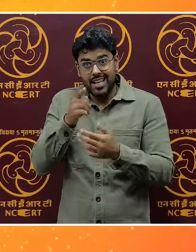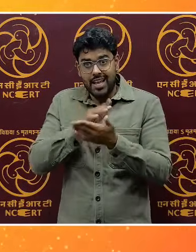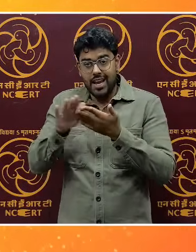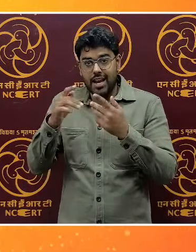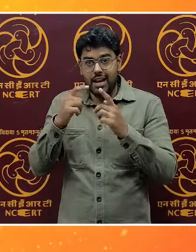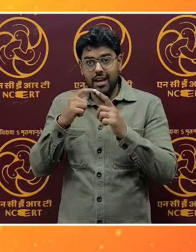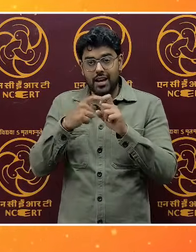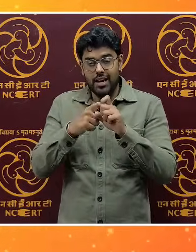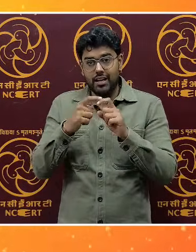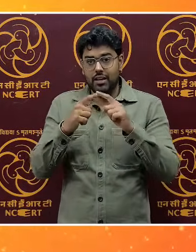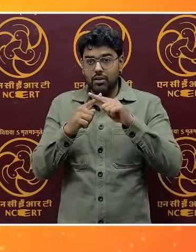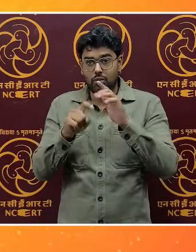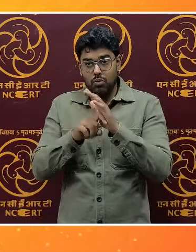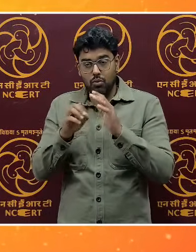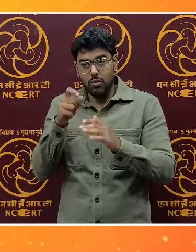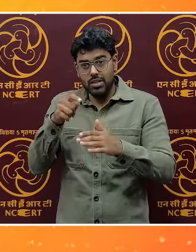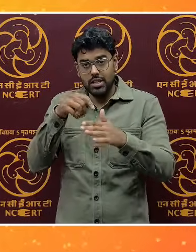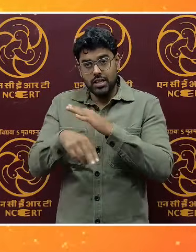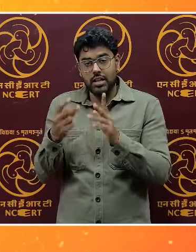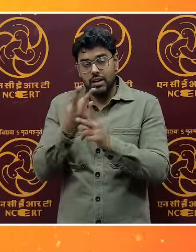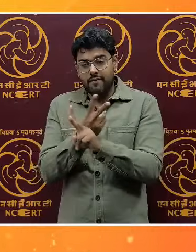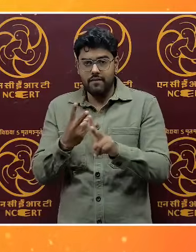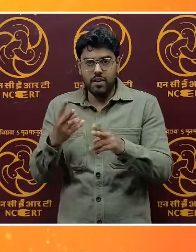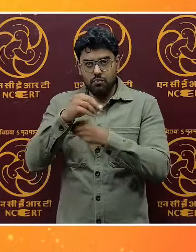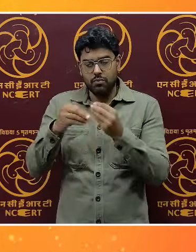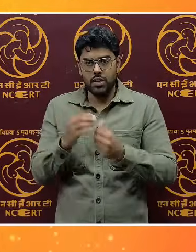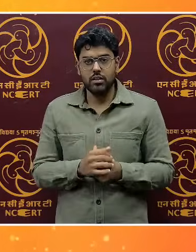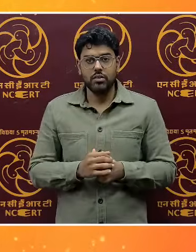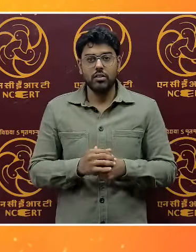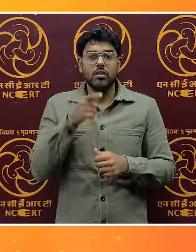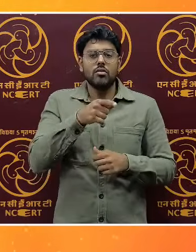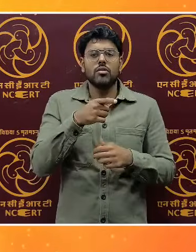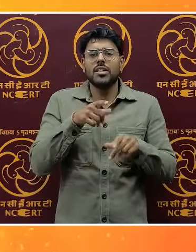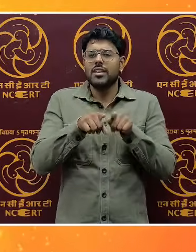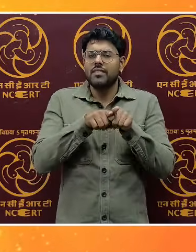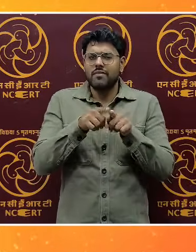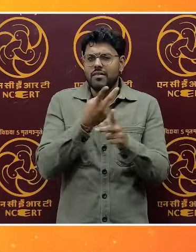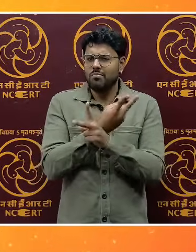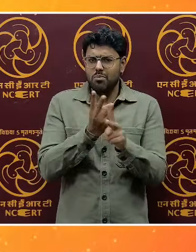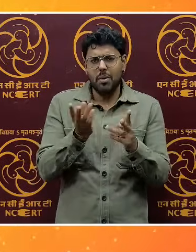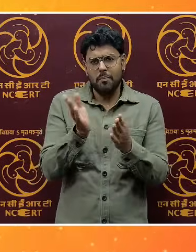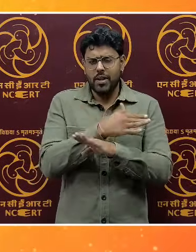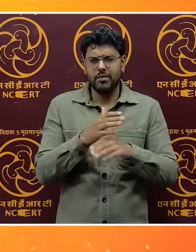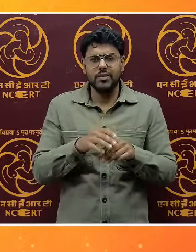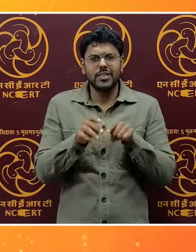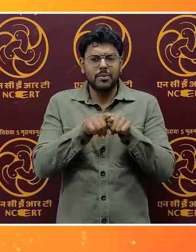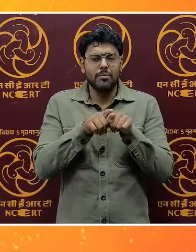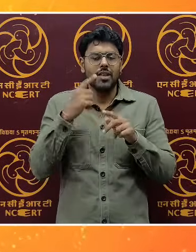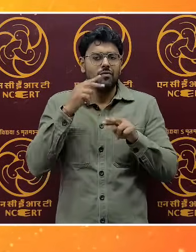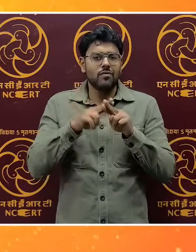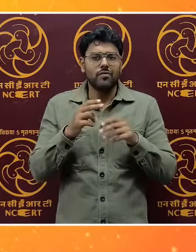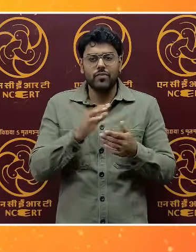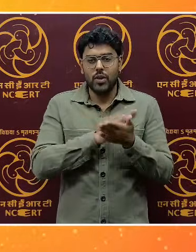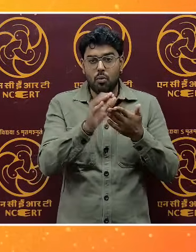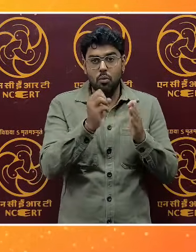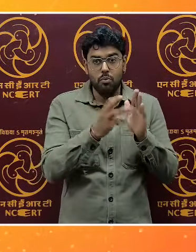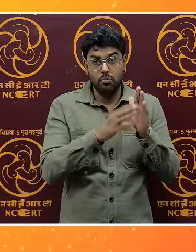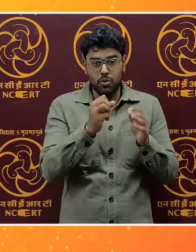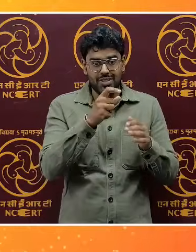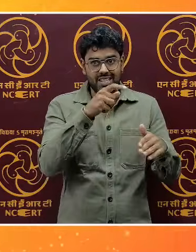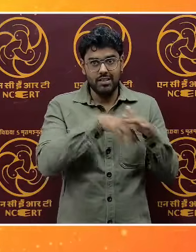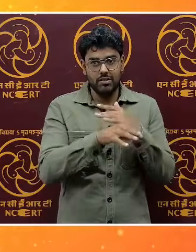mixture, the composition is non-uniform. Then we are seeing different examples of it. Like if we talk of homogeneous